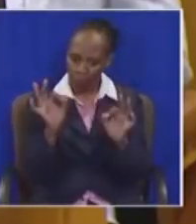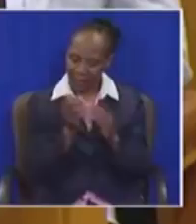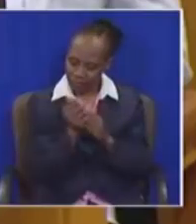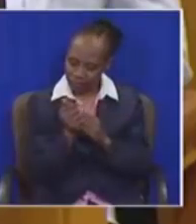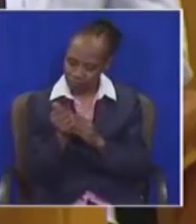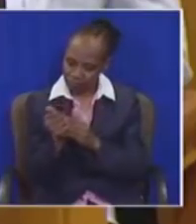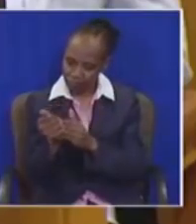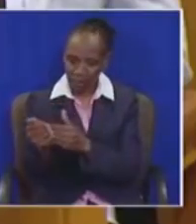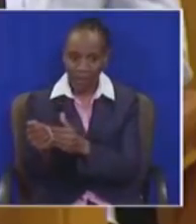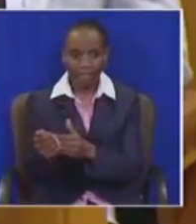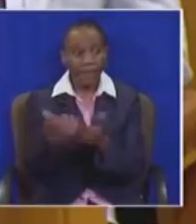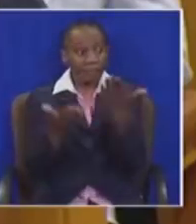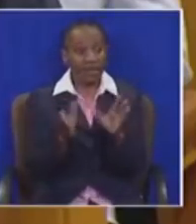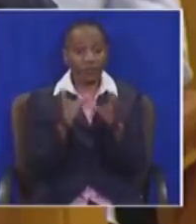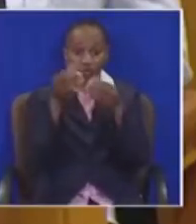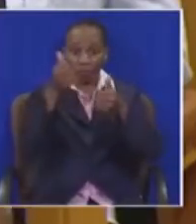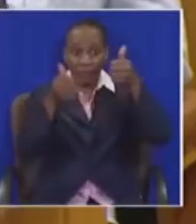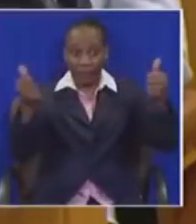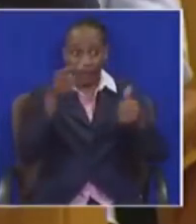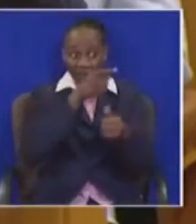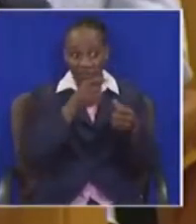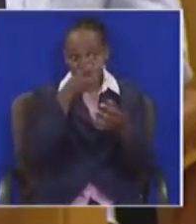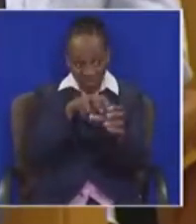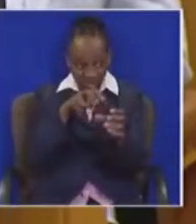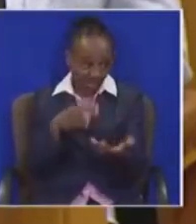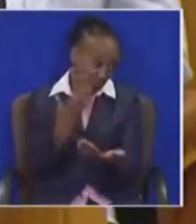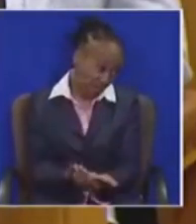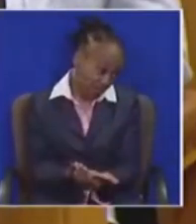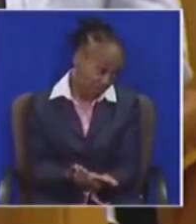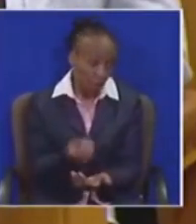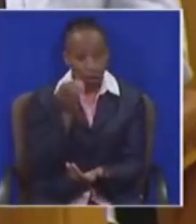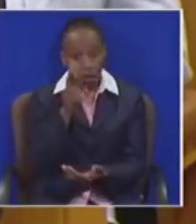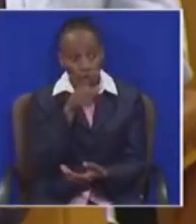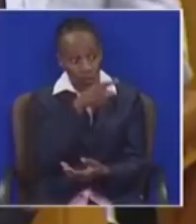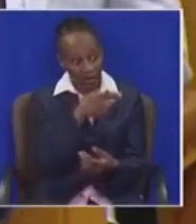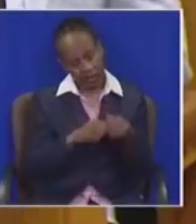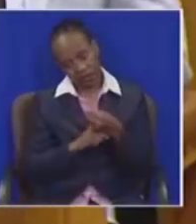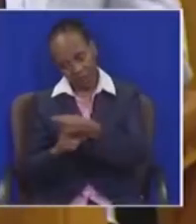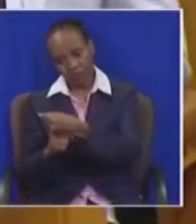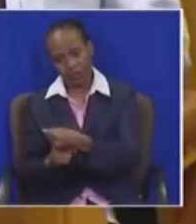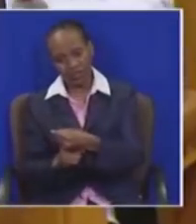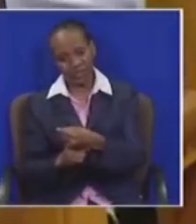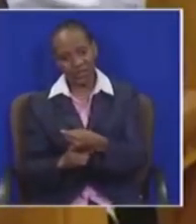resign from this cabinet, or do you support every decision Jacob Zuma makes?